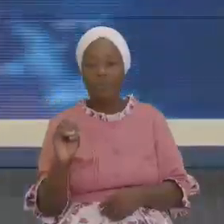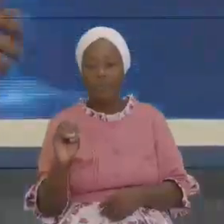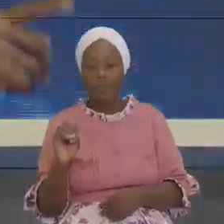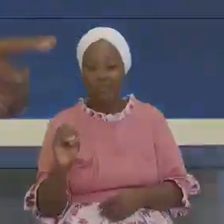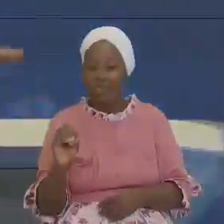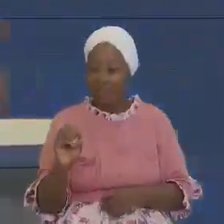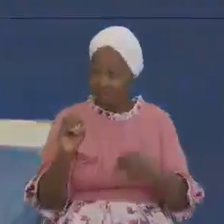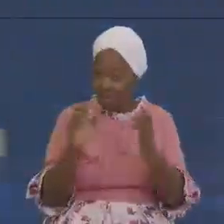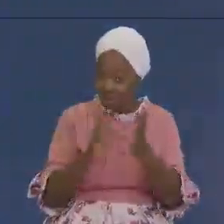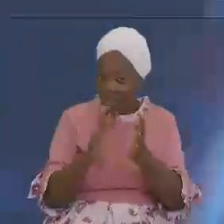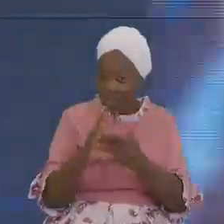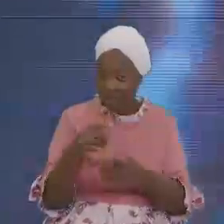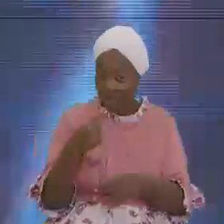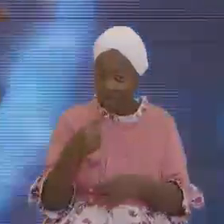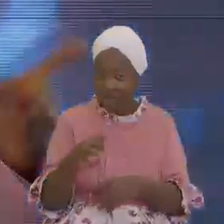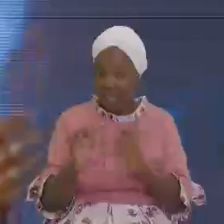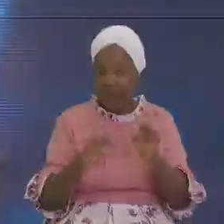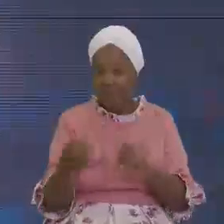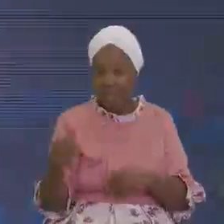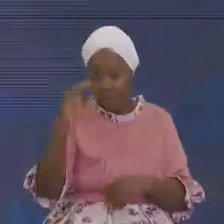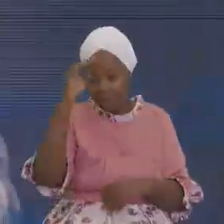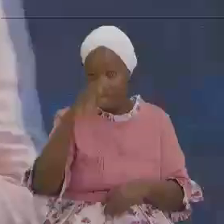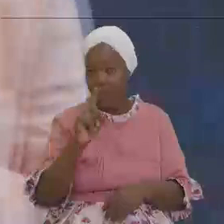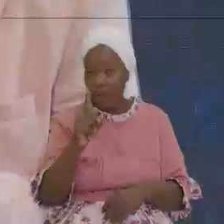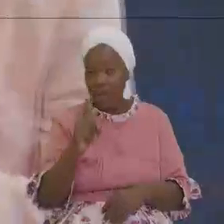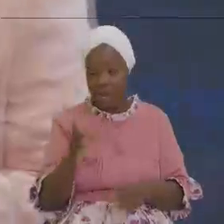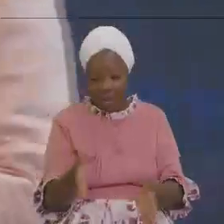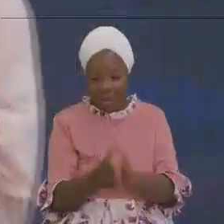Jesus said, if anybody asks you that question,